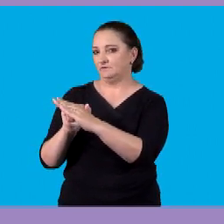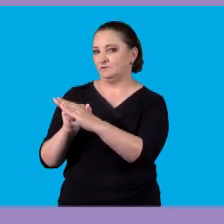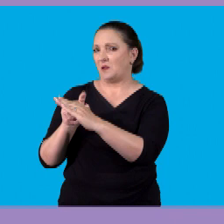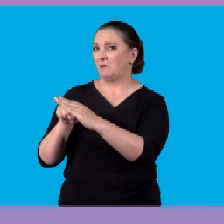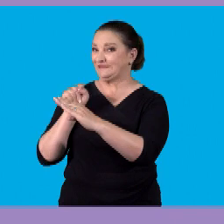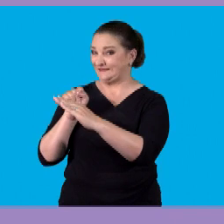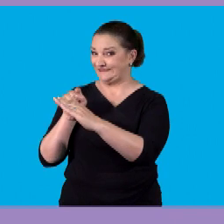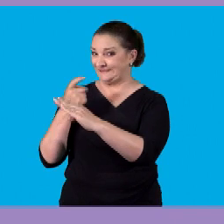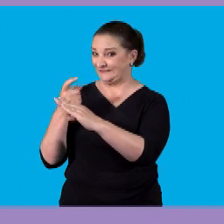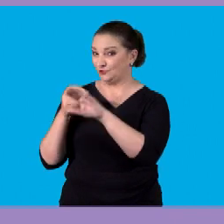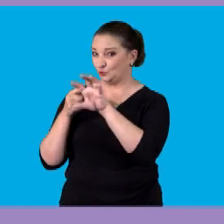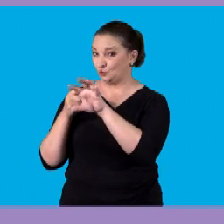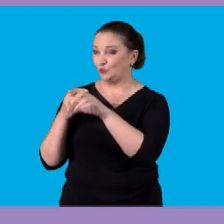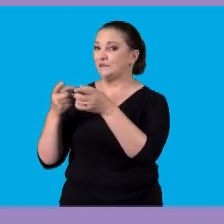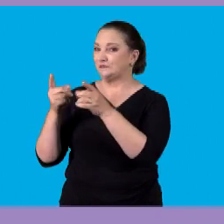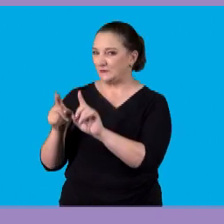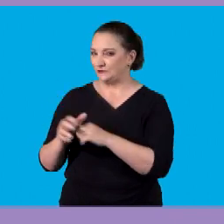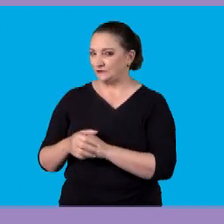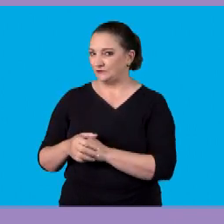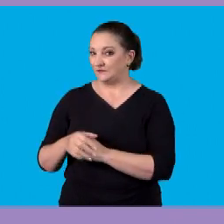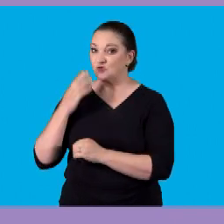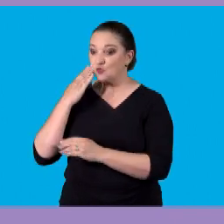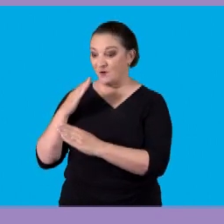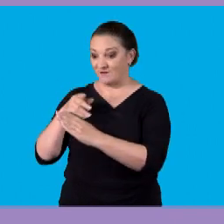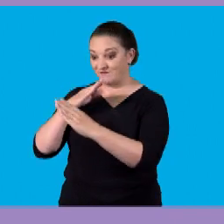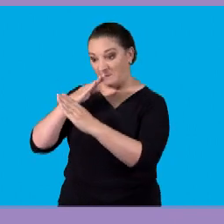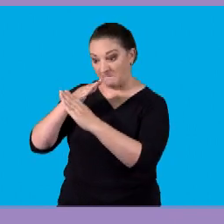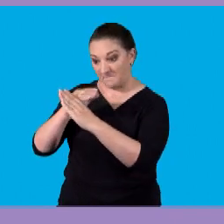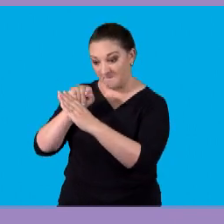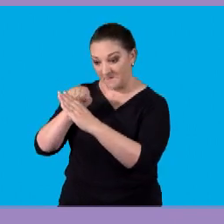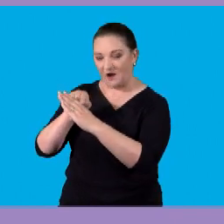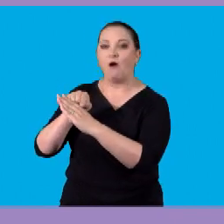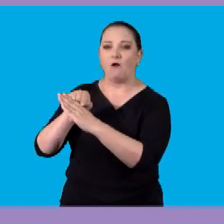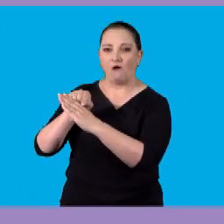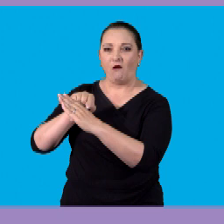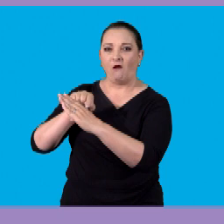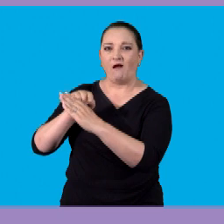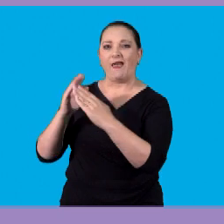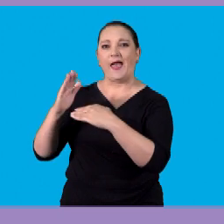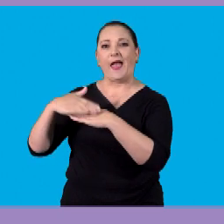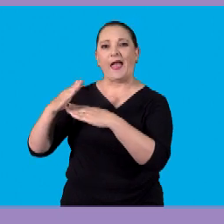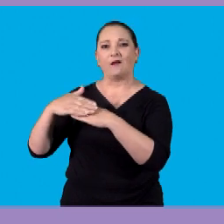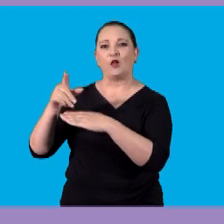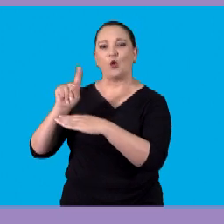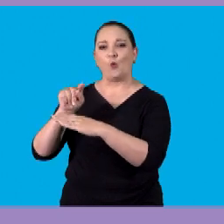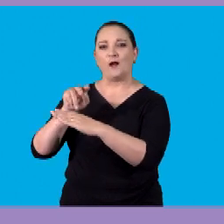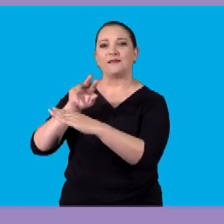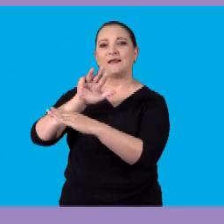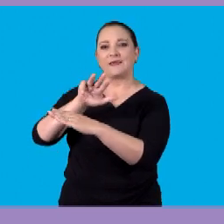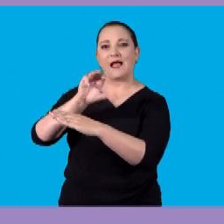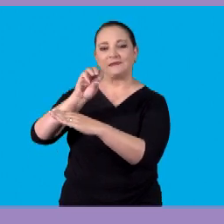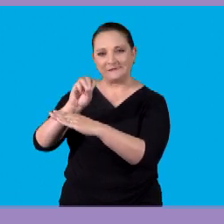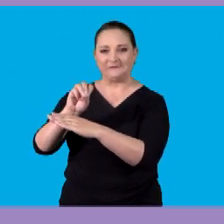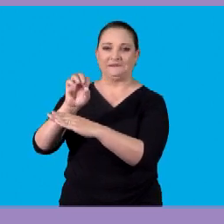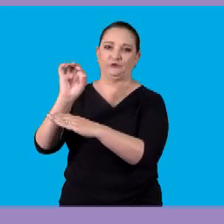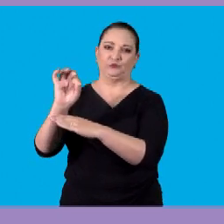because this is a special parallelogram, the diagonals, they meet at 90 degrees, which means that they are perpendicular